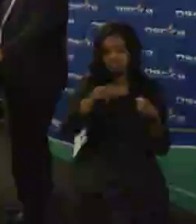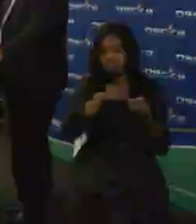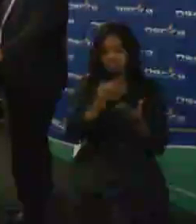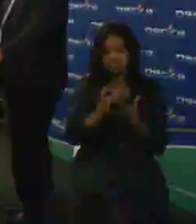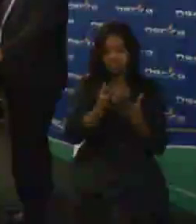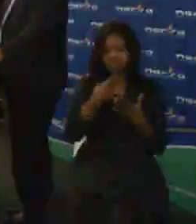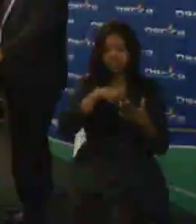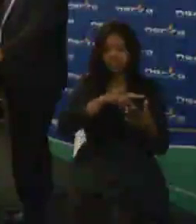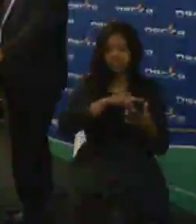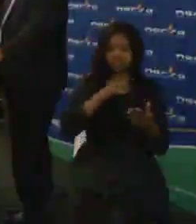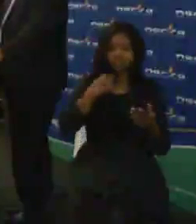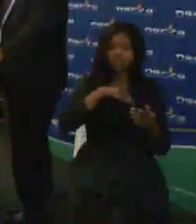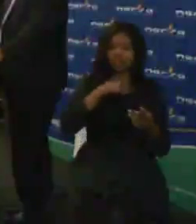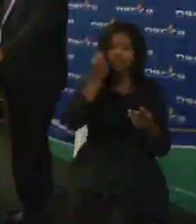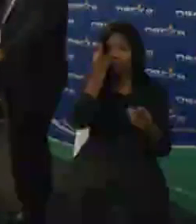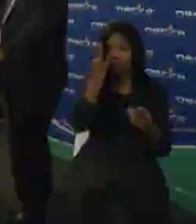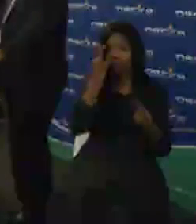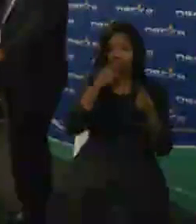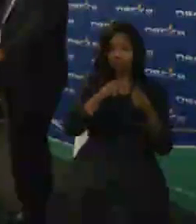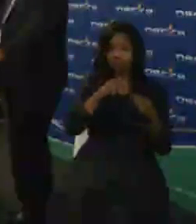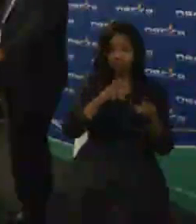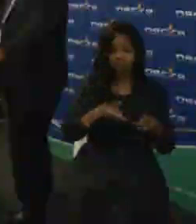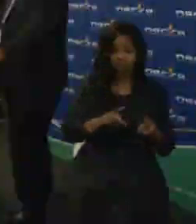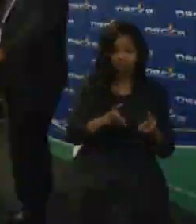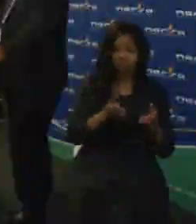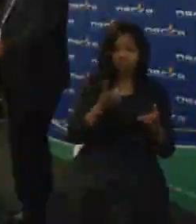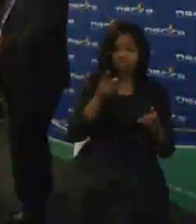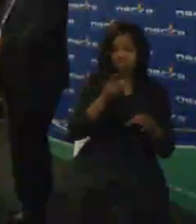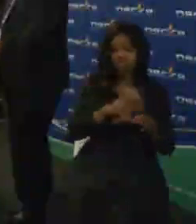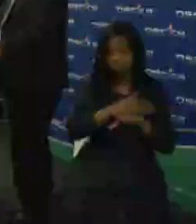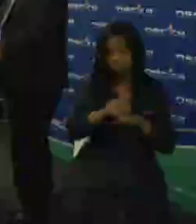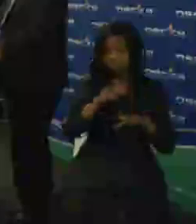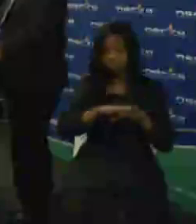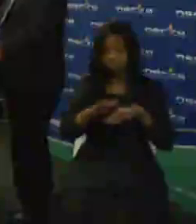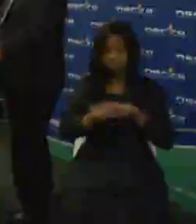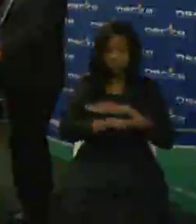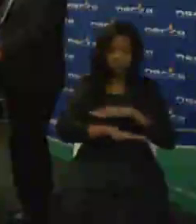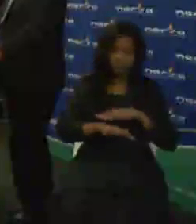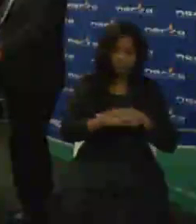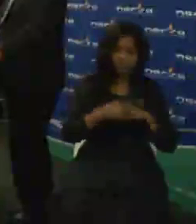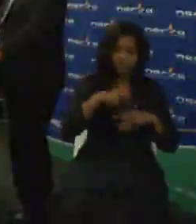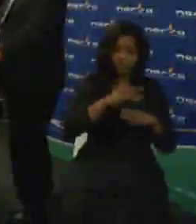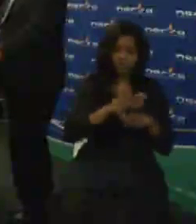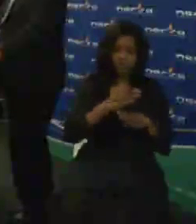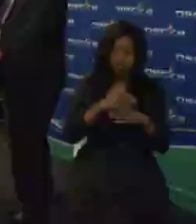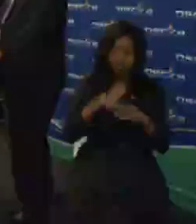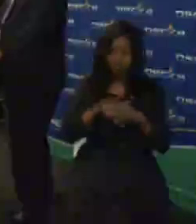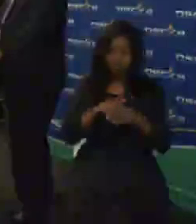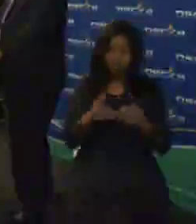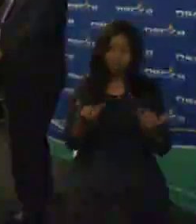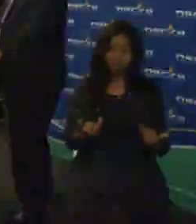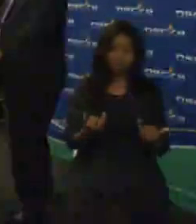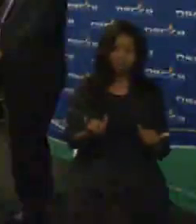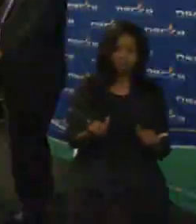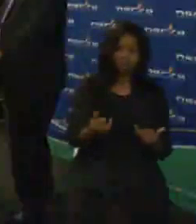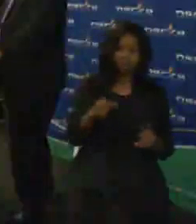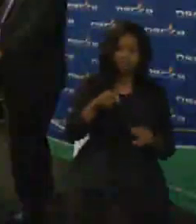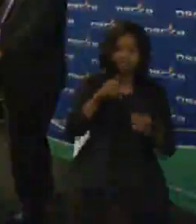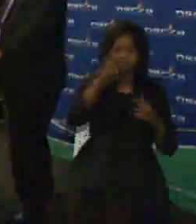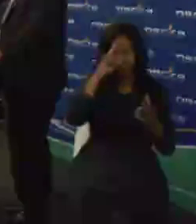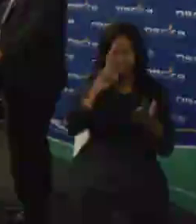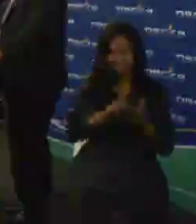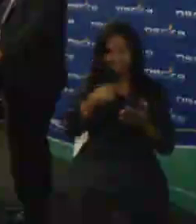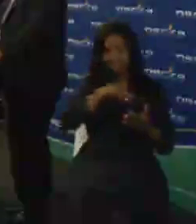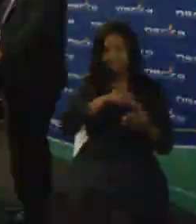our understanding of the methodology is based on the environment we're currently working on. Is the decisions